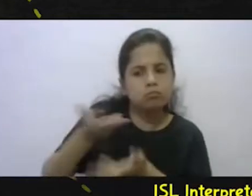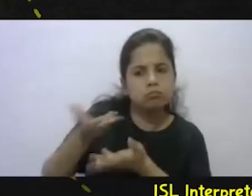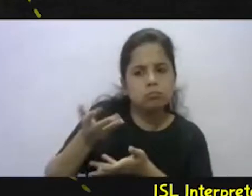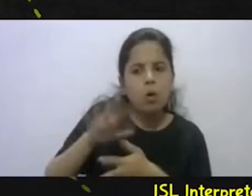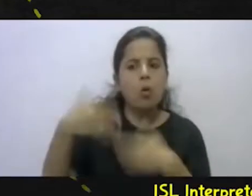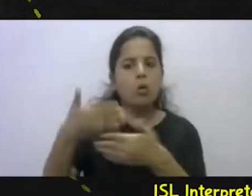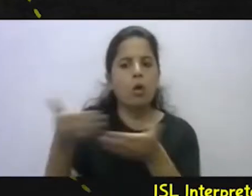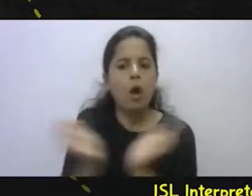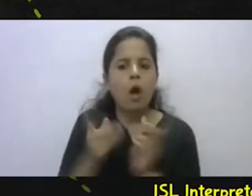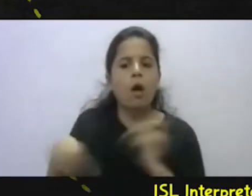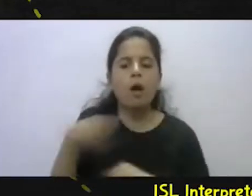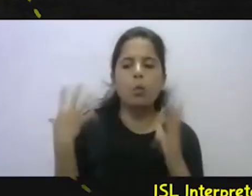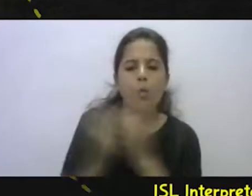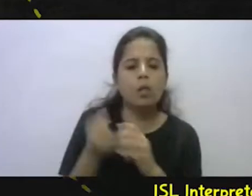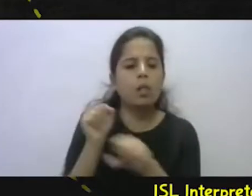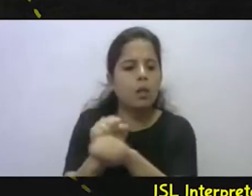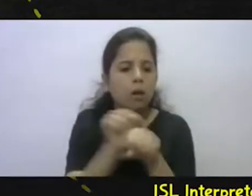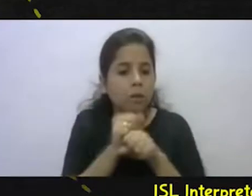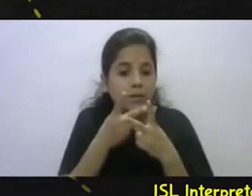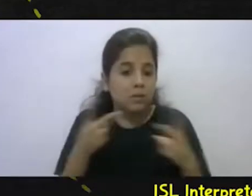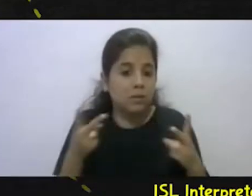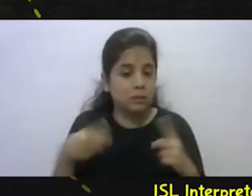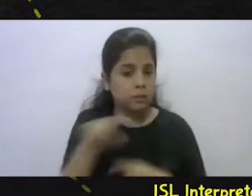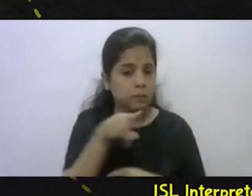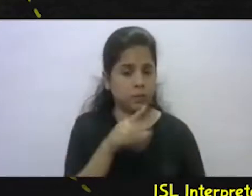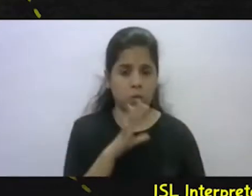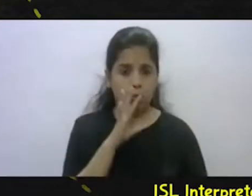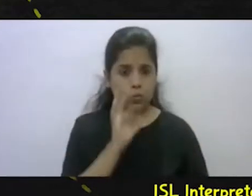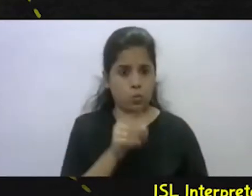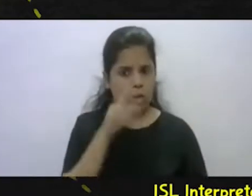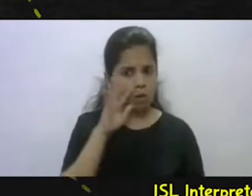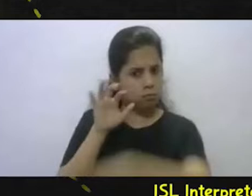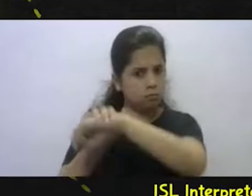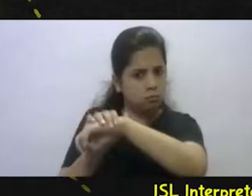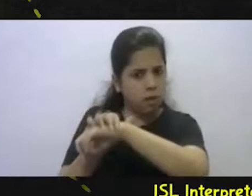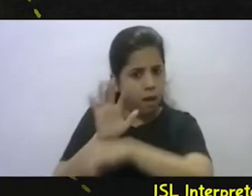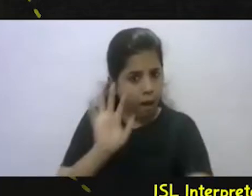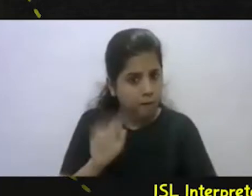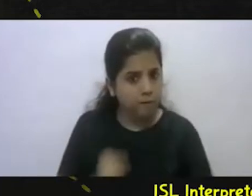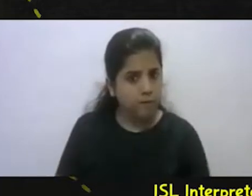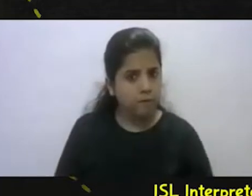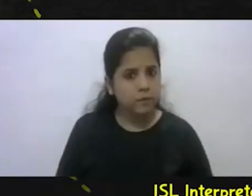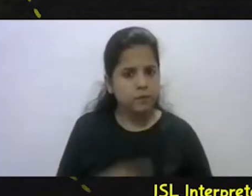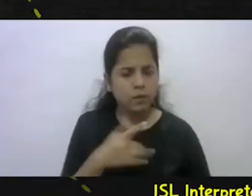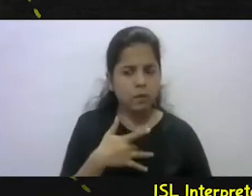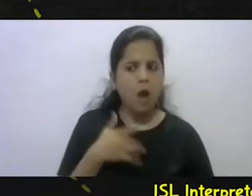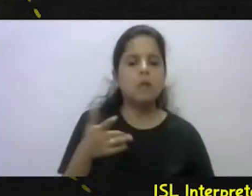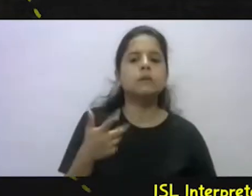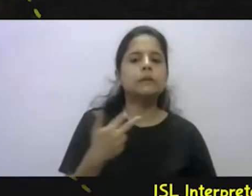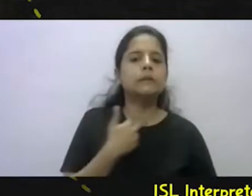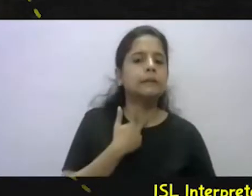communities of marginalized sections? Do you really identify those threads,